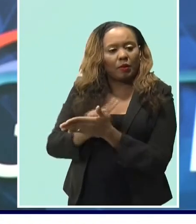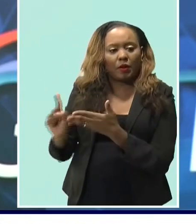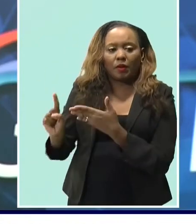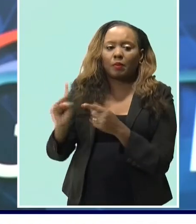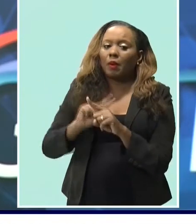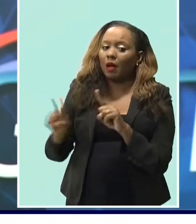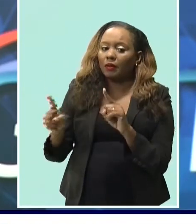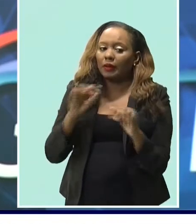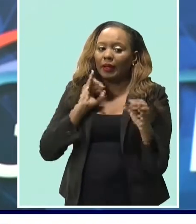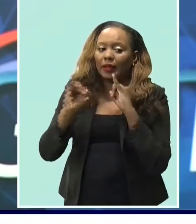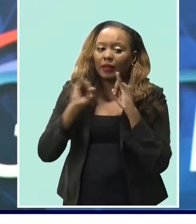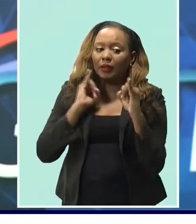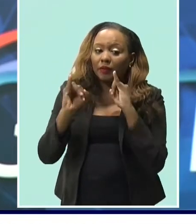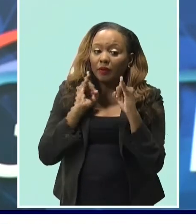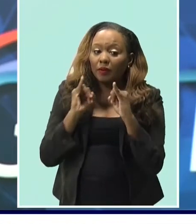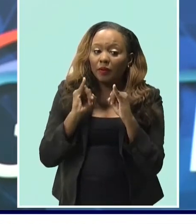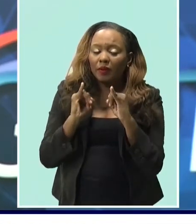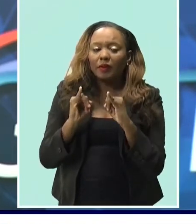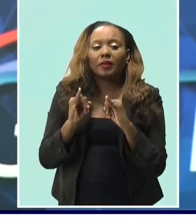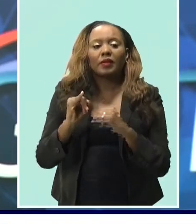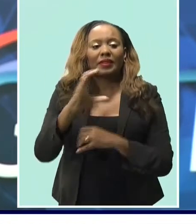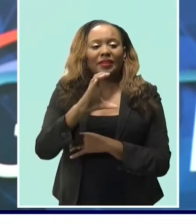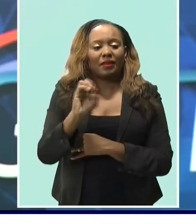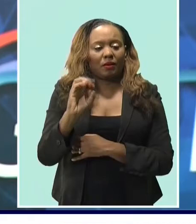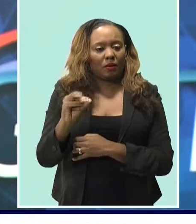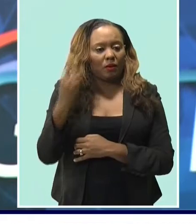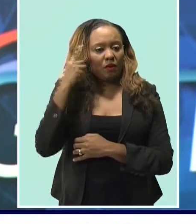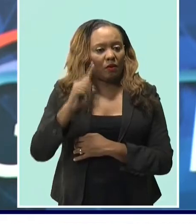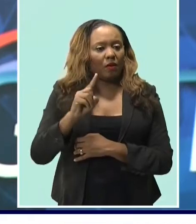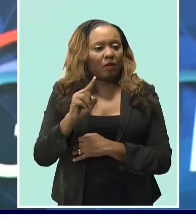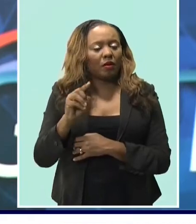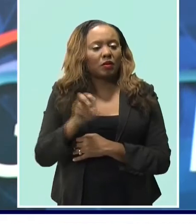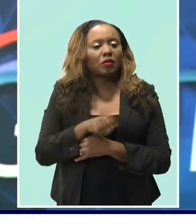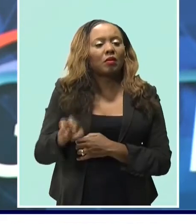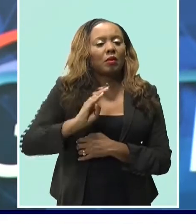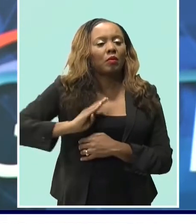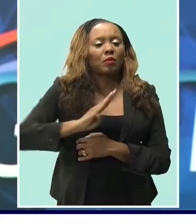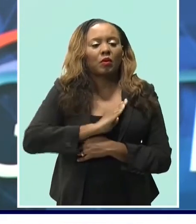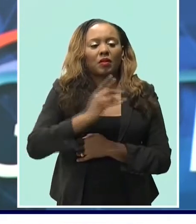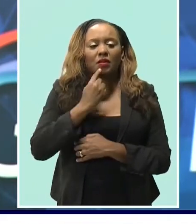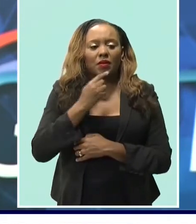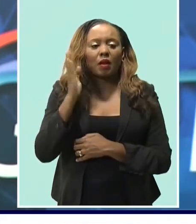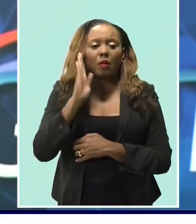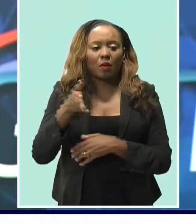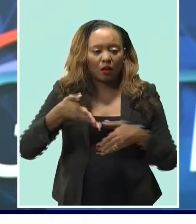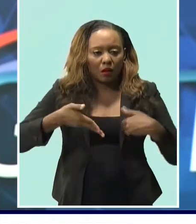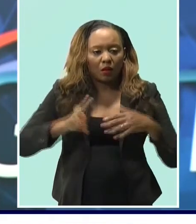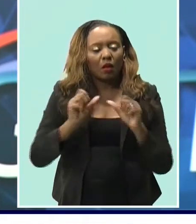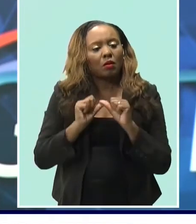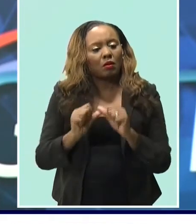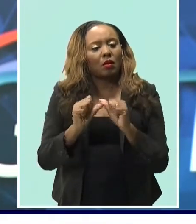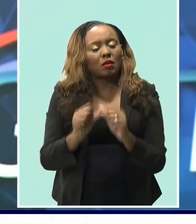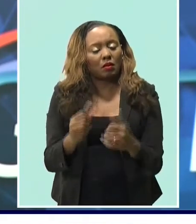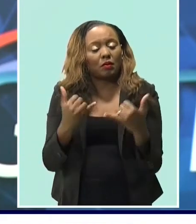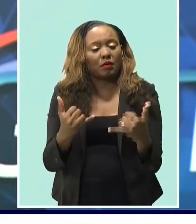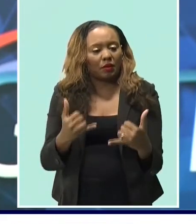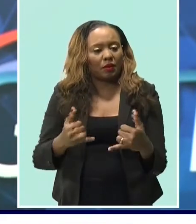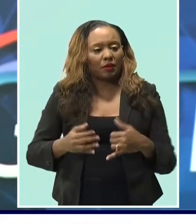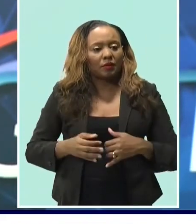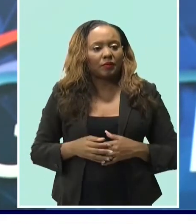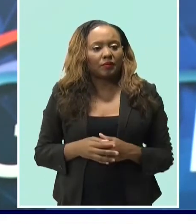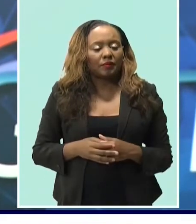But in an interview with CBC News, Chief Executive Officer Fabian Wharton says they will allow bus services to continue for